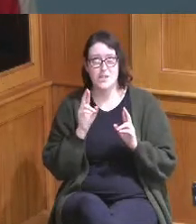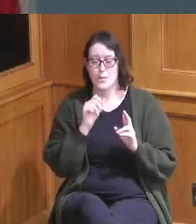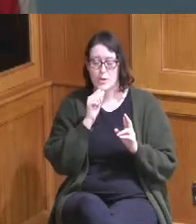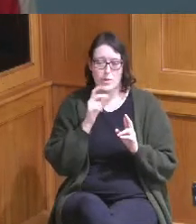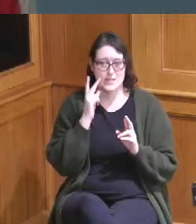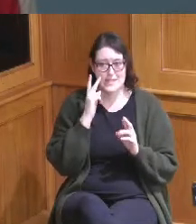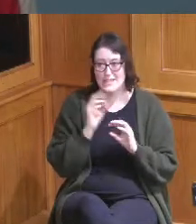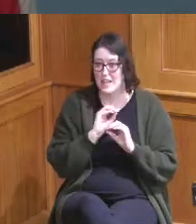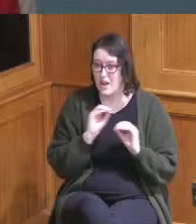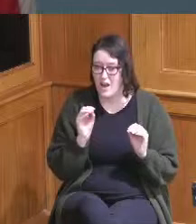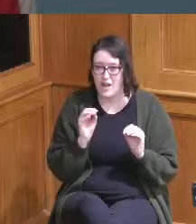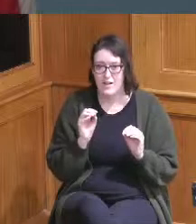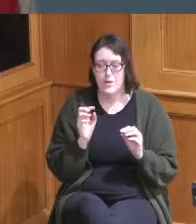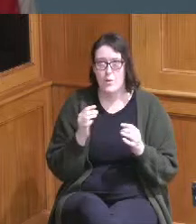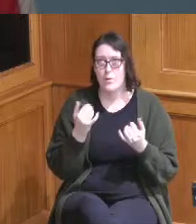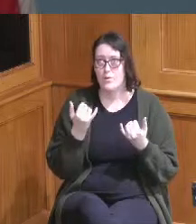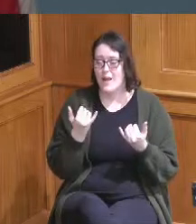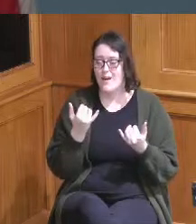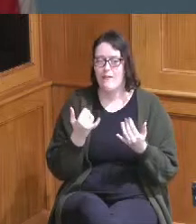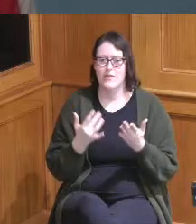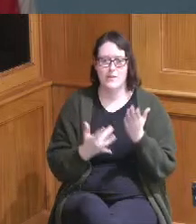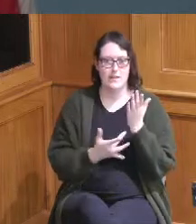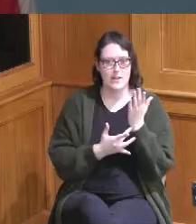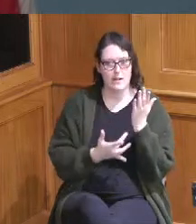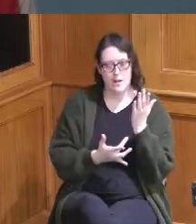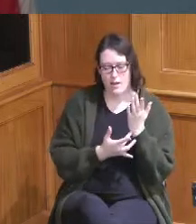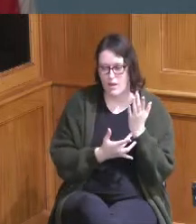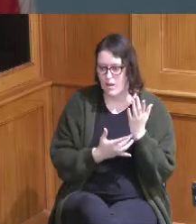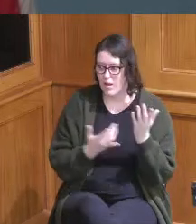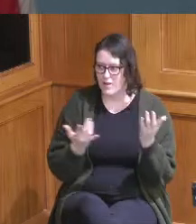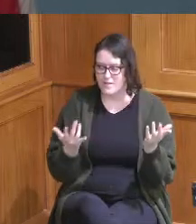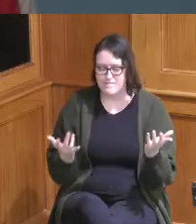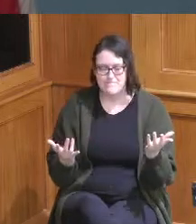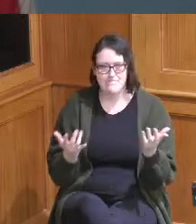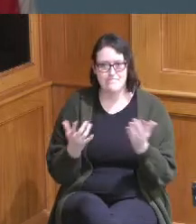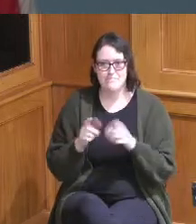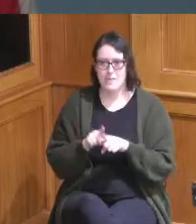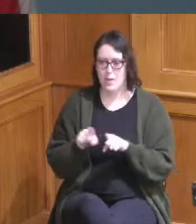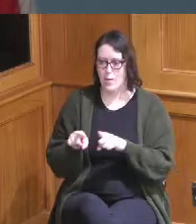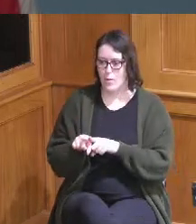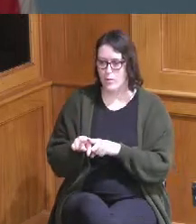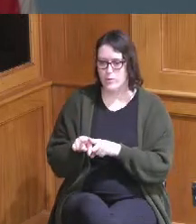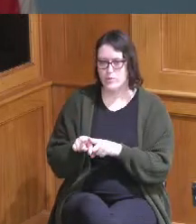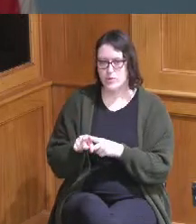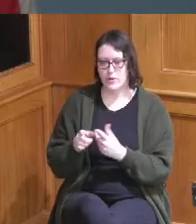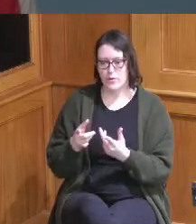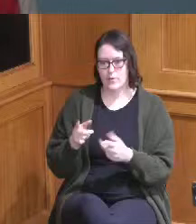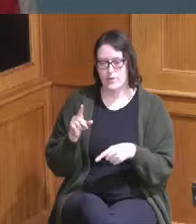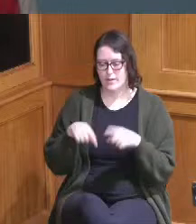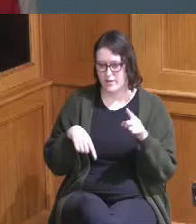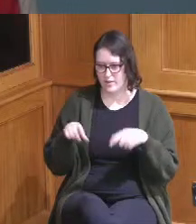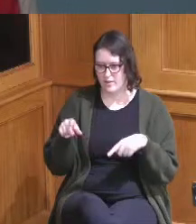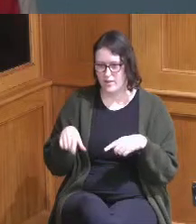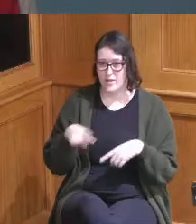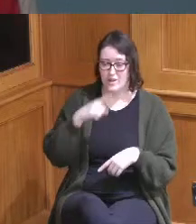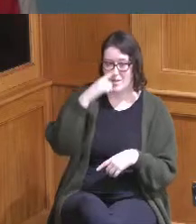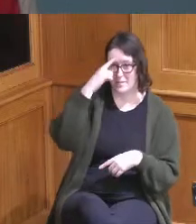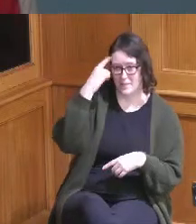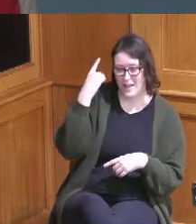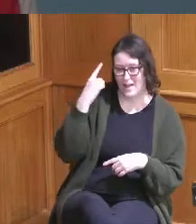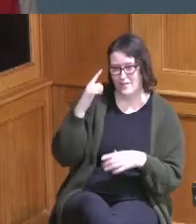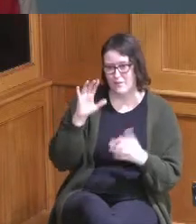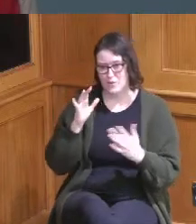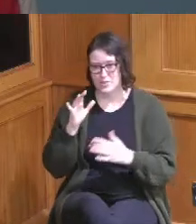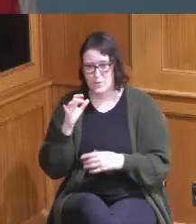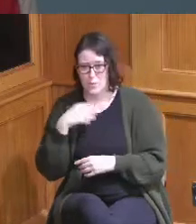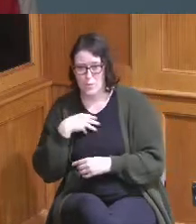see it with all this modern technology that we have, and also the variance between Black and white